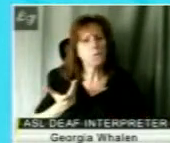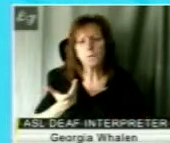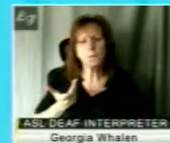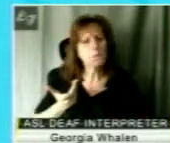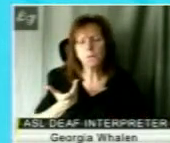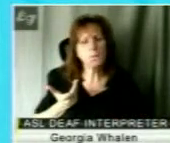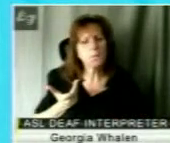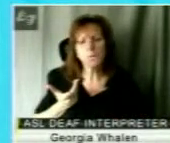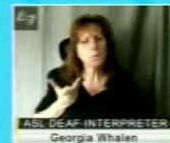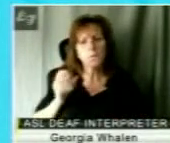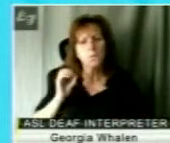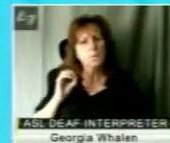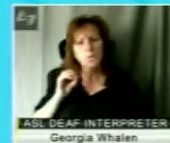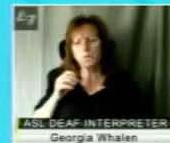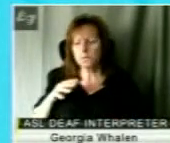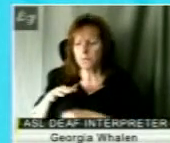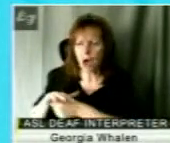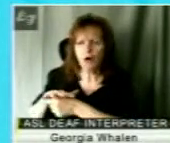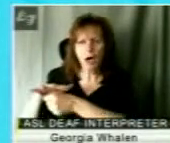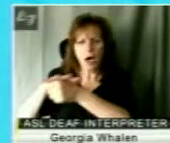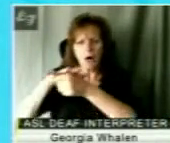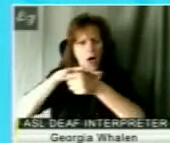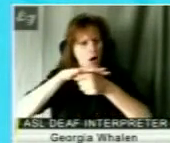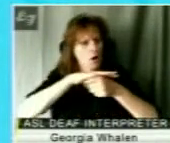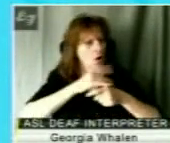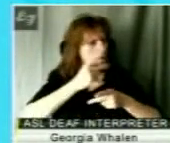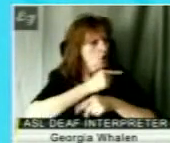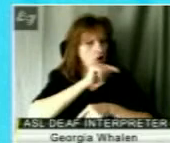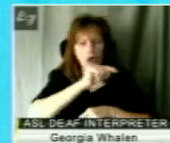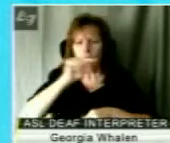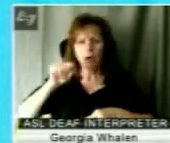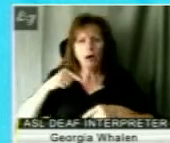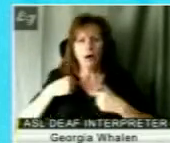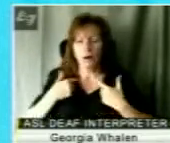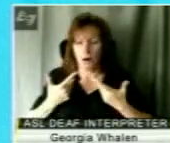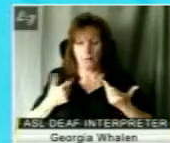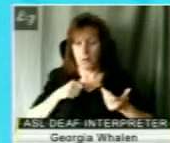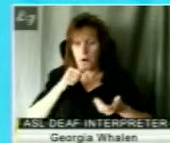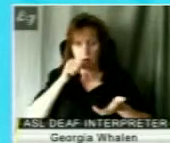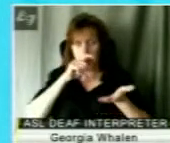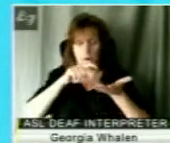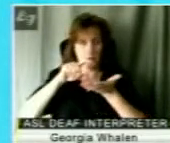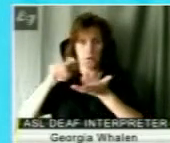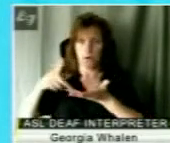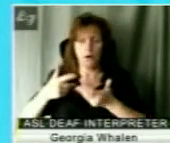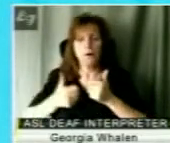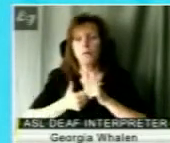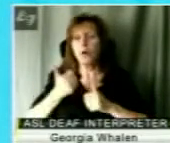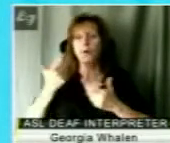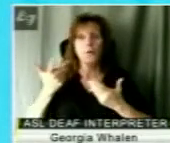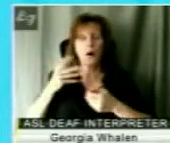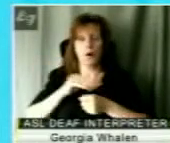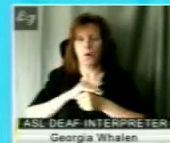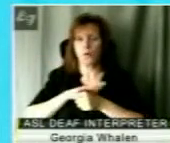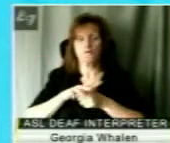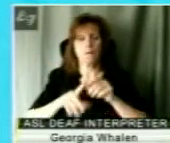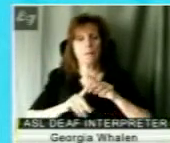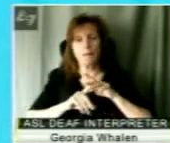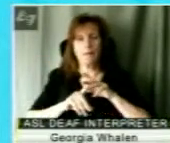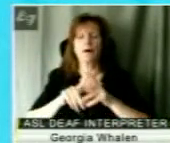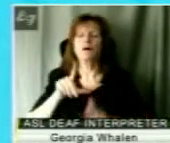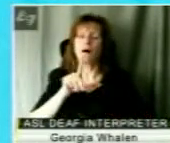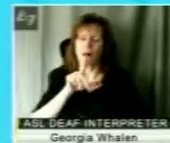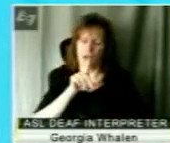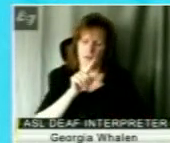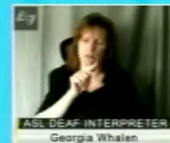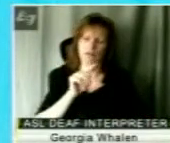particular areas, as you've heard me talk about in terms of places that have higher rates, have been, you know, in the past, those long-term care homes